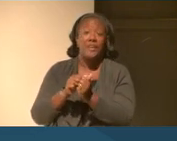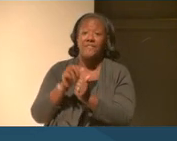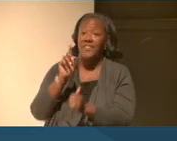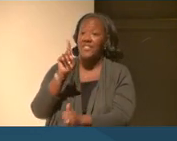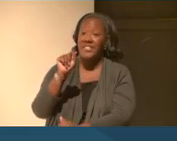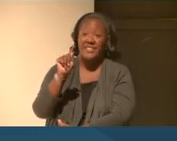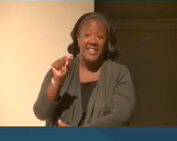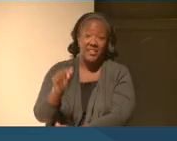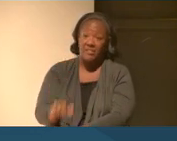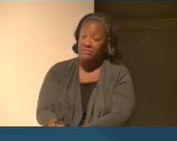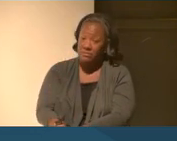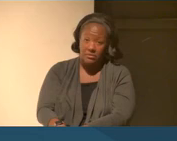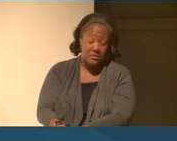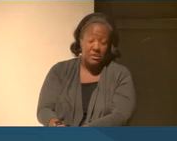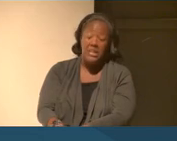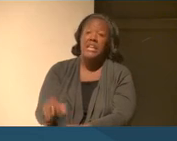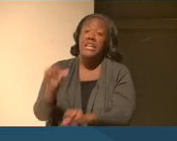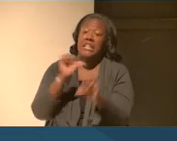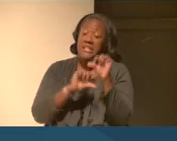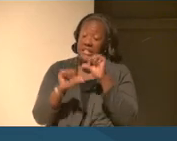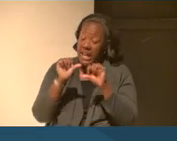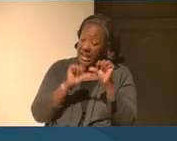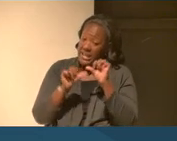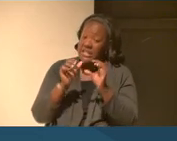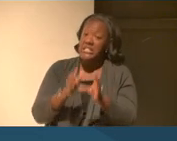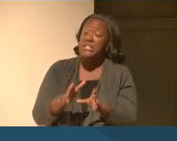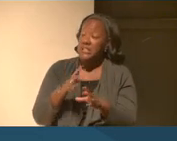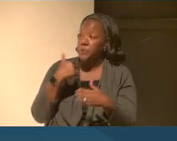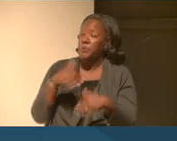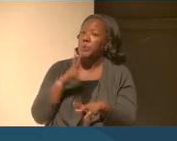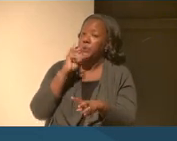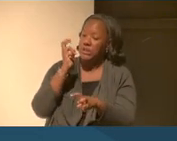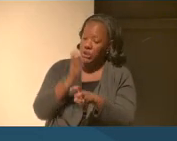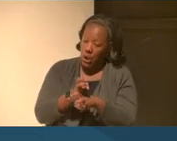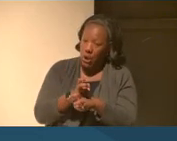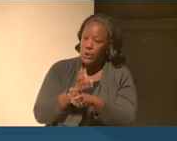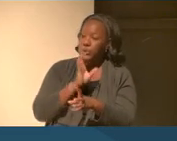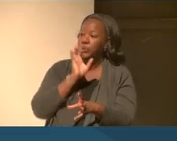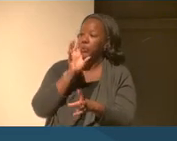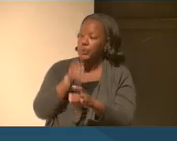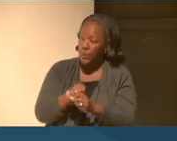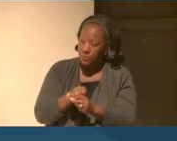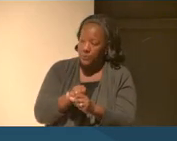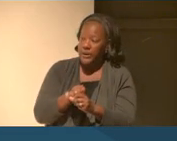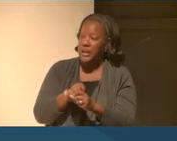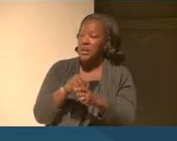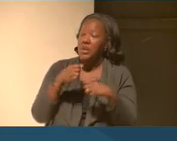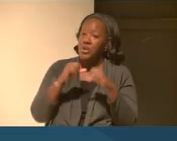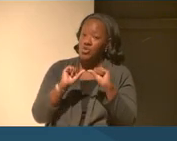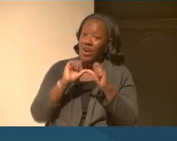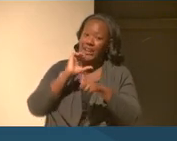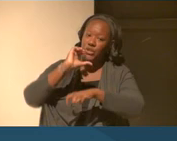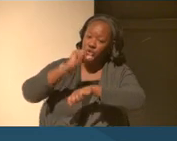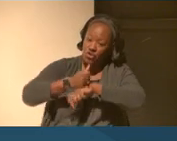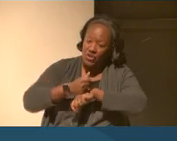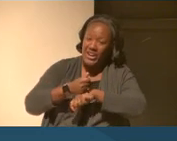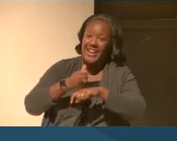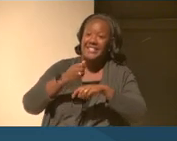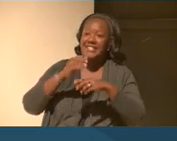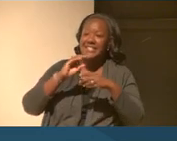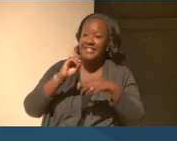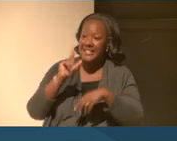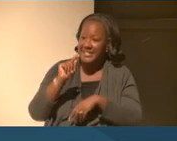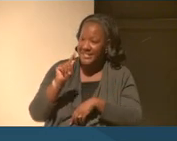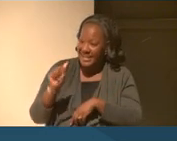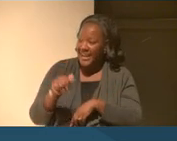know, as scientists, it's actually really hard to kind of incorporate that. We're trained to create data. We love data. You know, we're